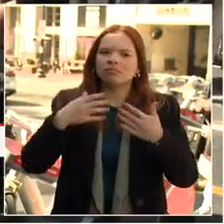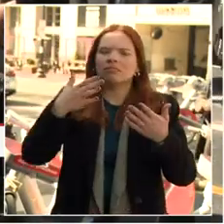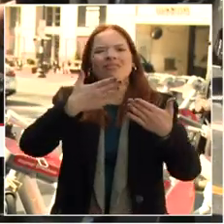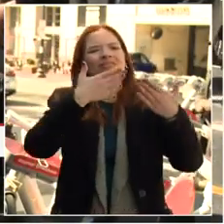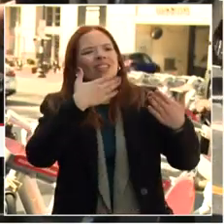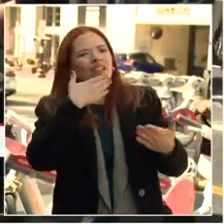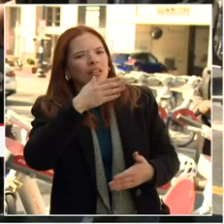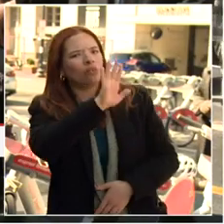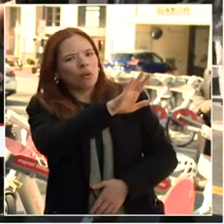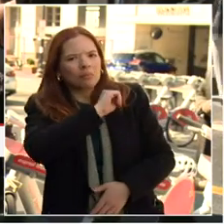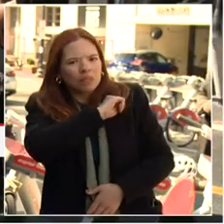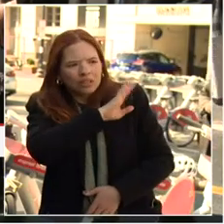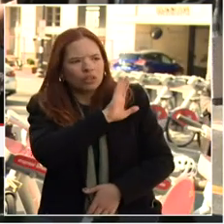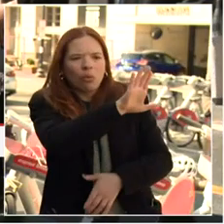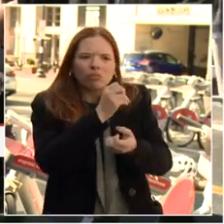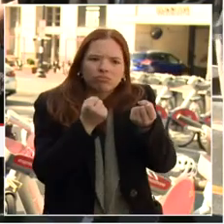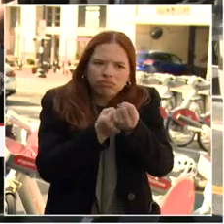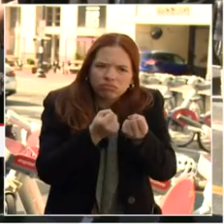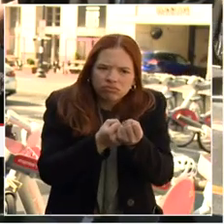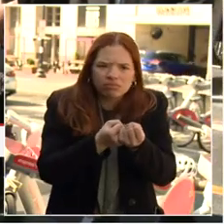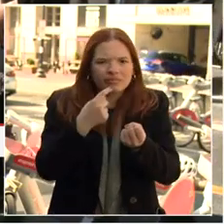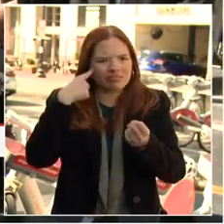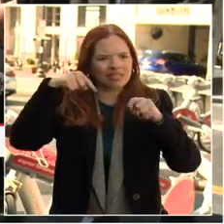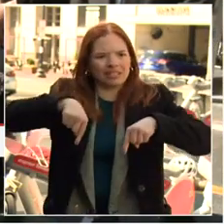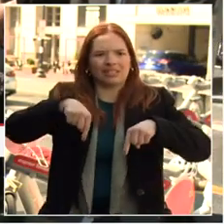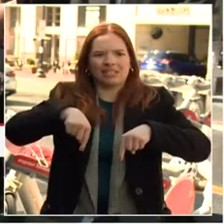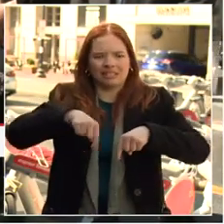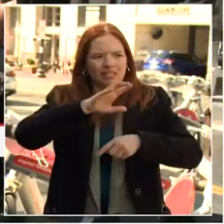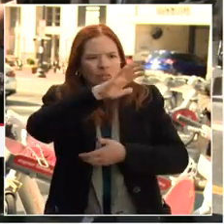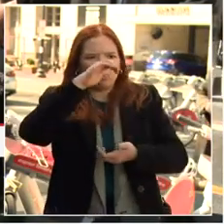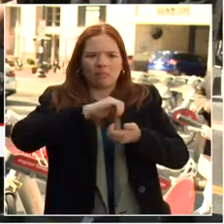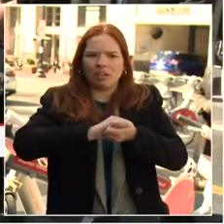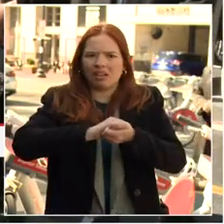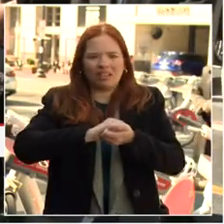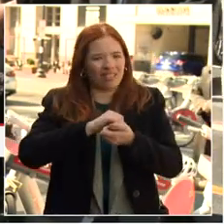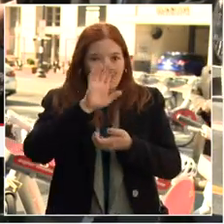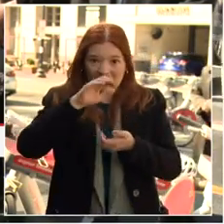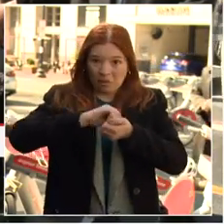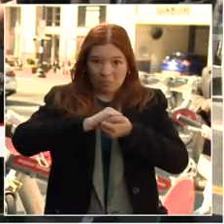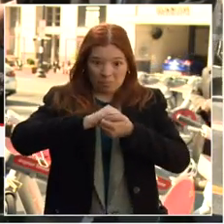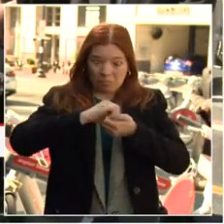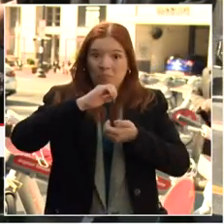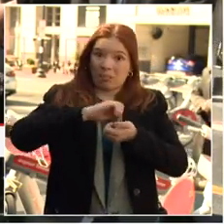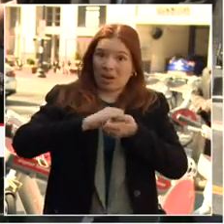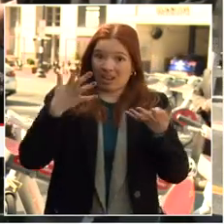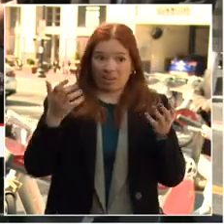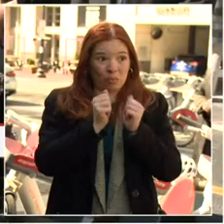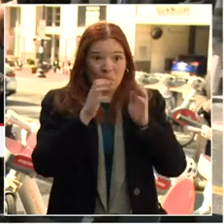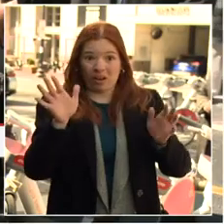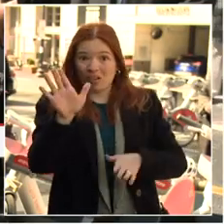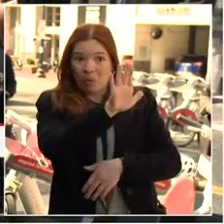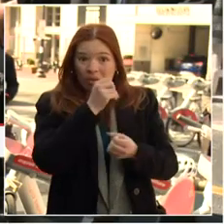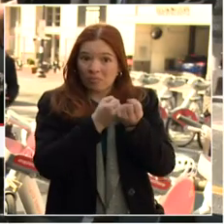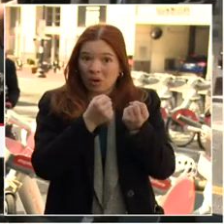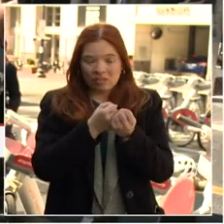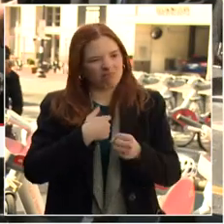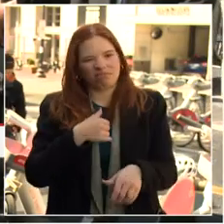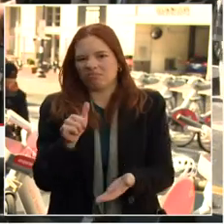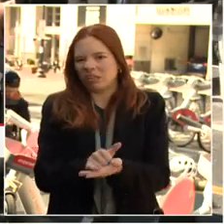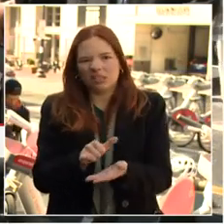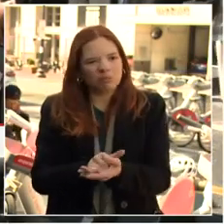without her partnership, this would not be possible. She's been truly embracing sustainable transportation and becoming America's next bike